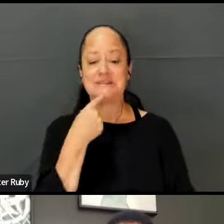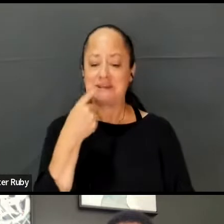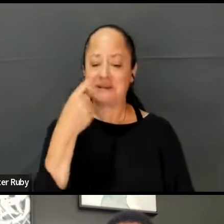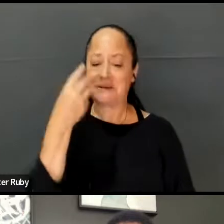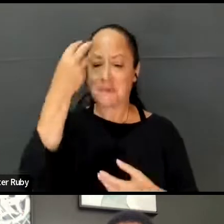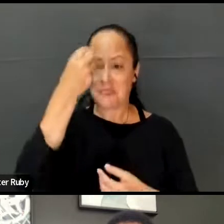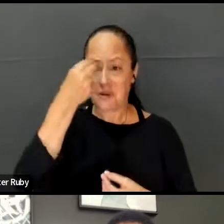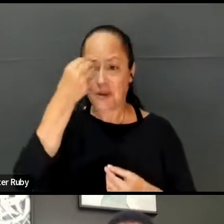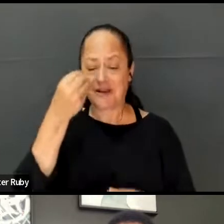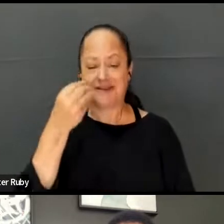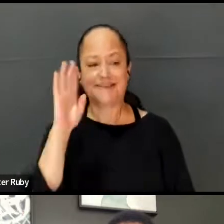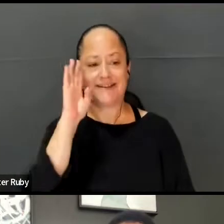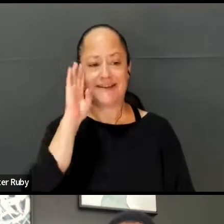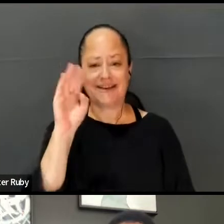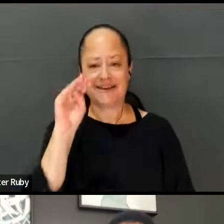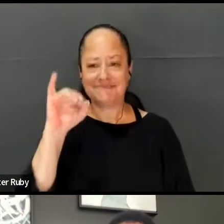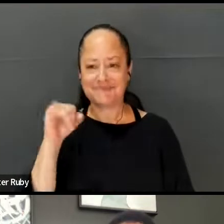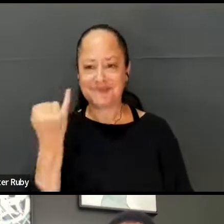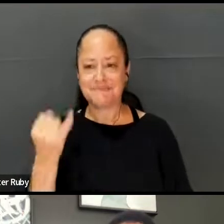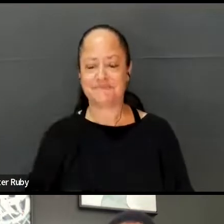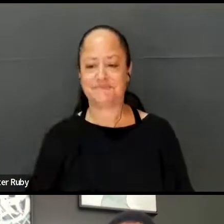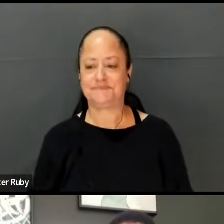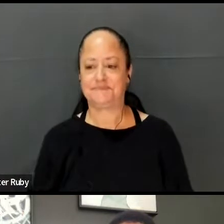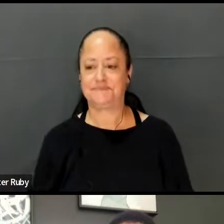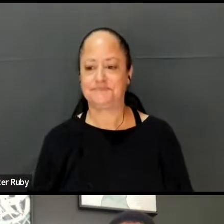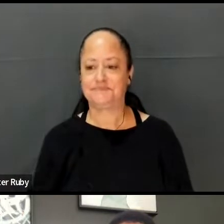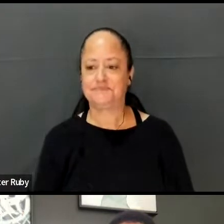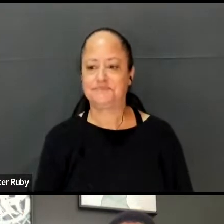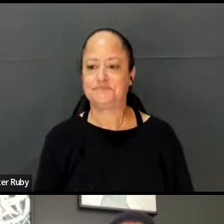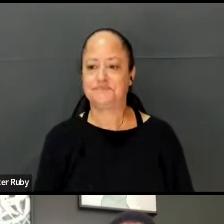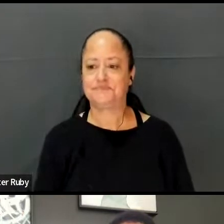are. Hi, MJ.